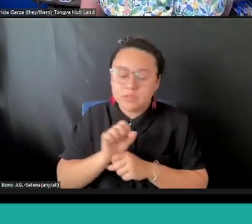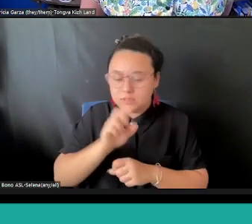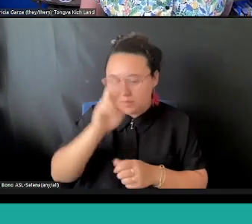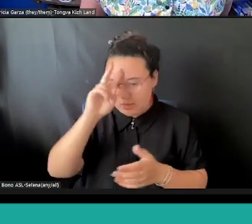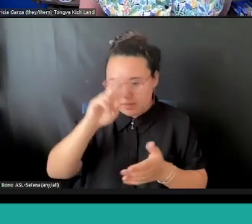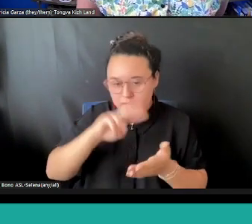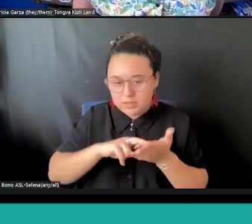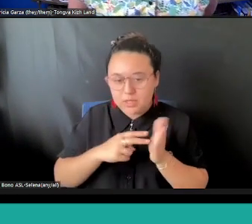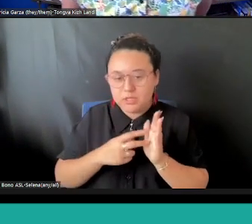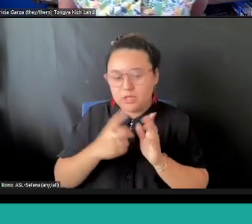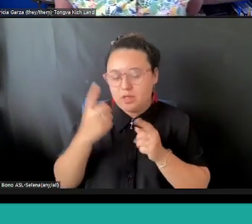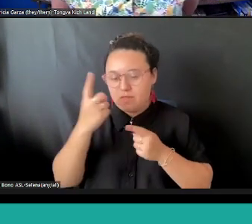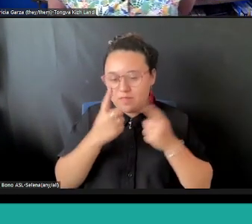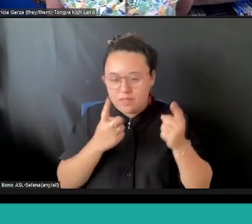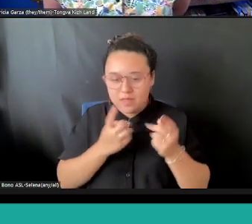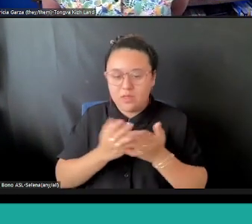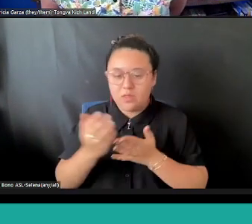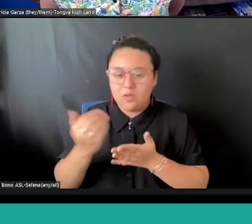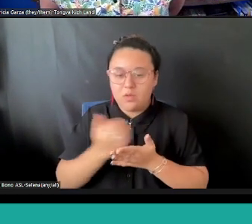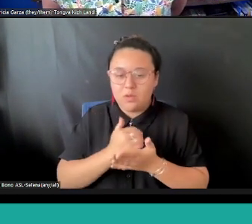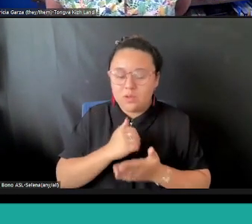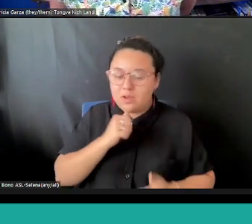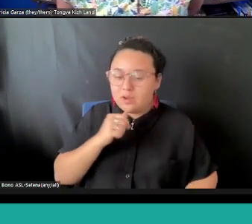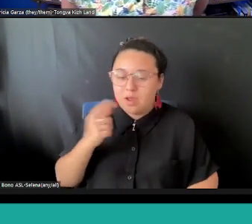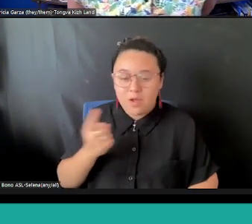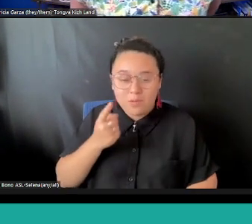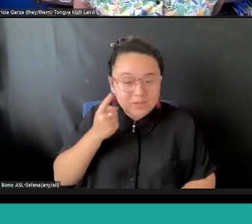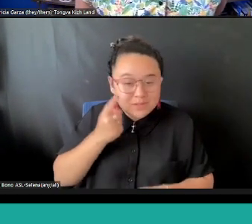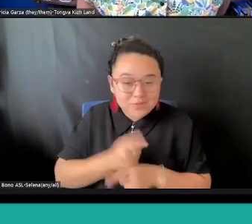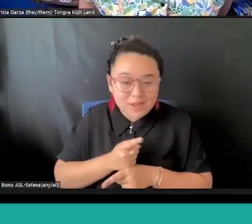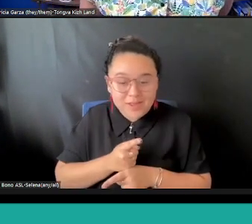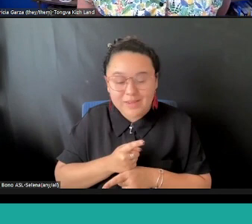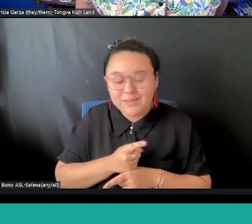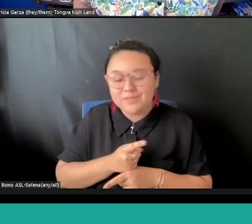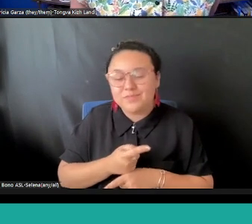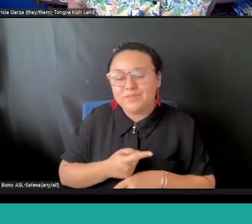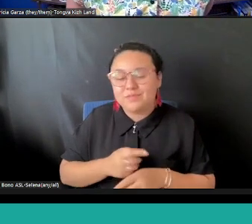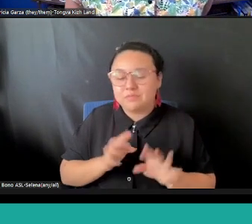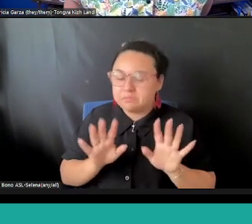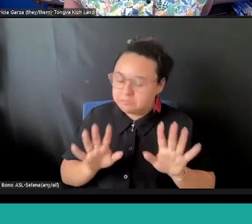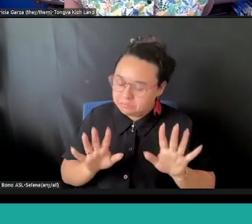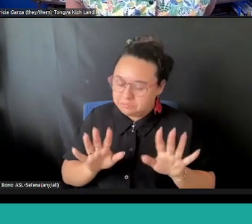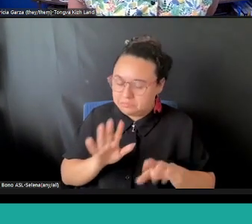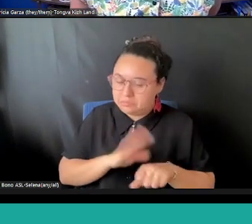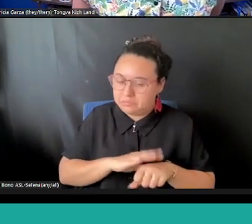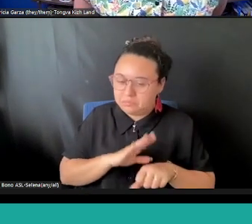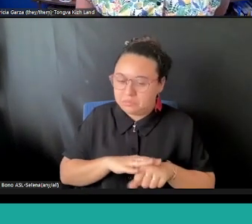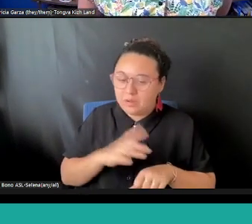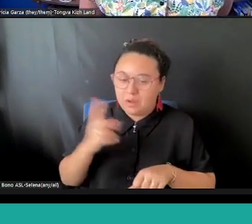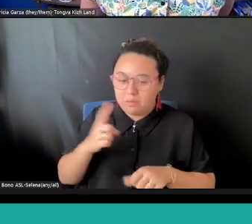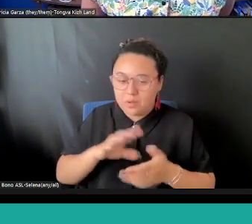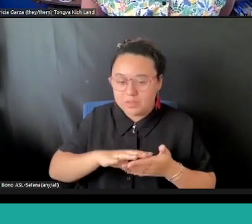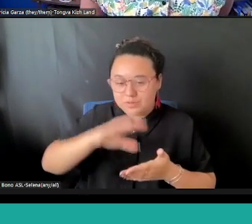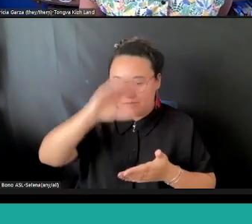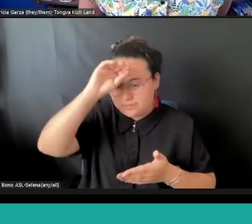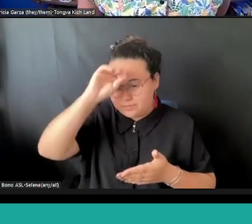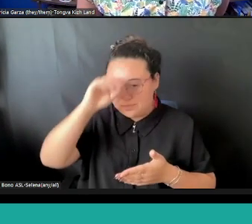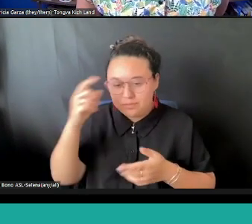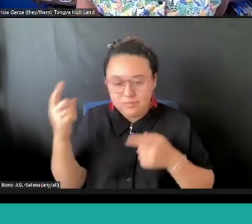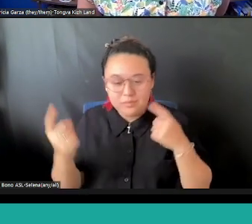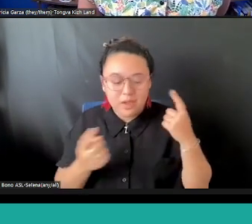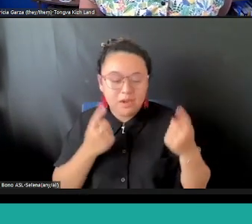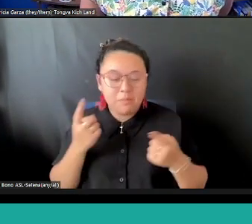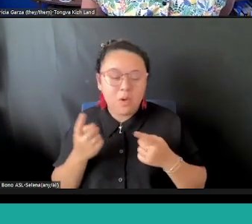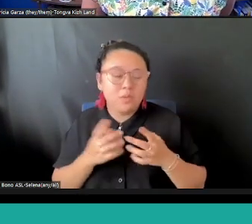thoughtful about things. We don't always get things right. We always, you know, I'm always learning things, and I'm always